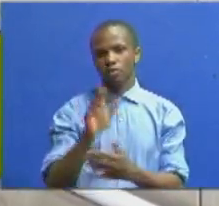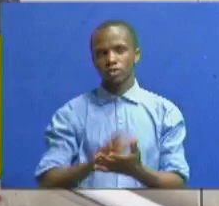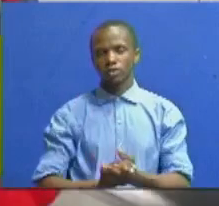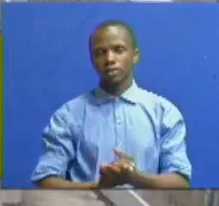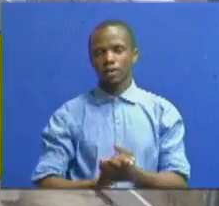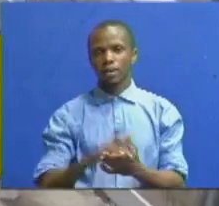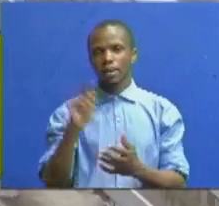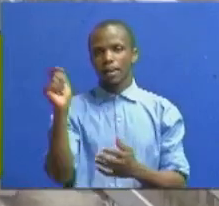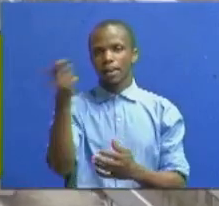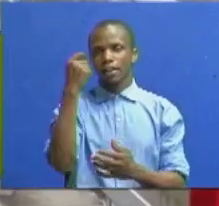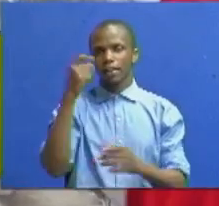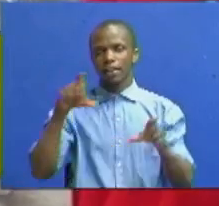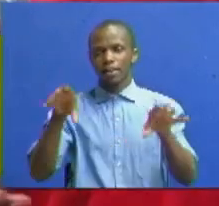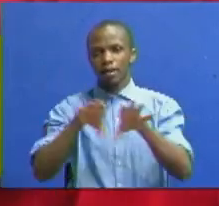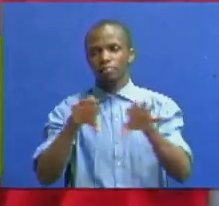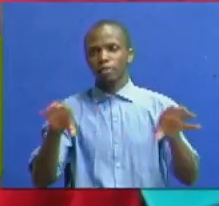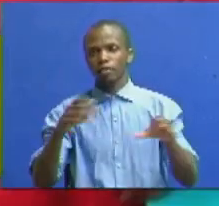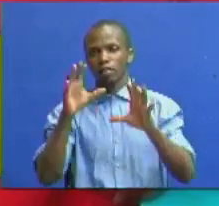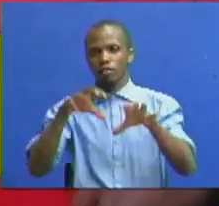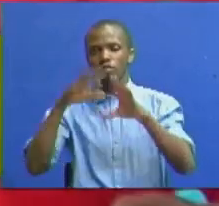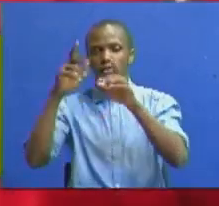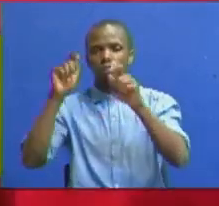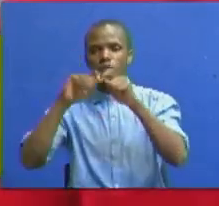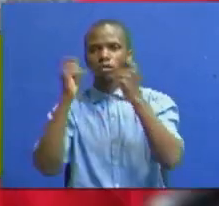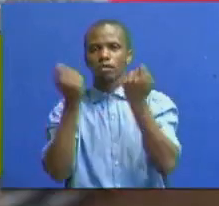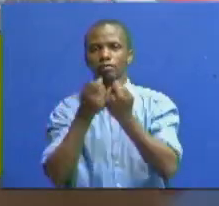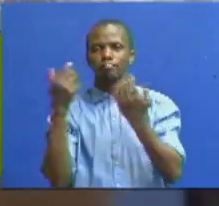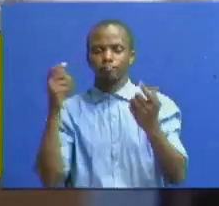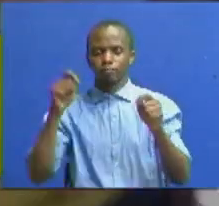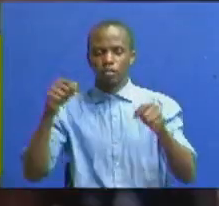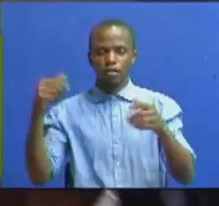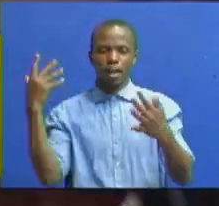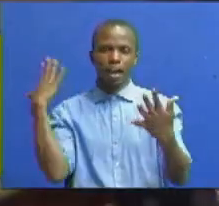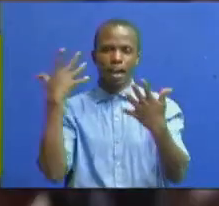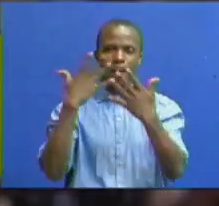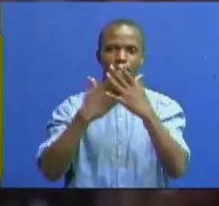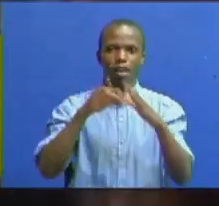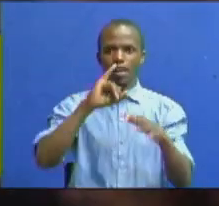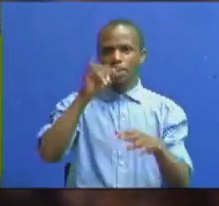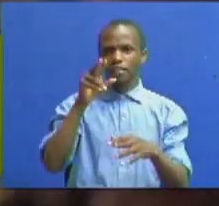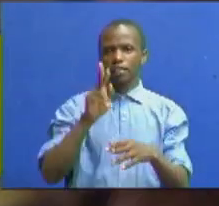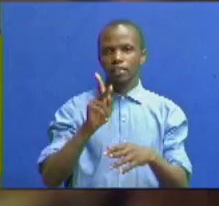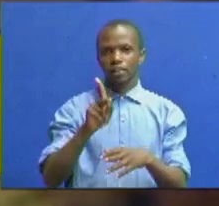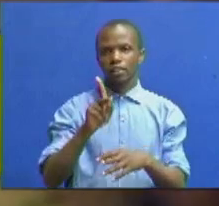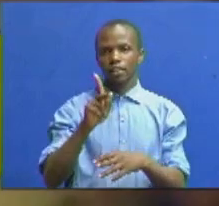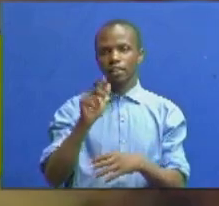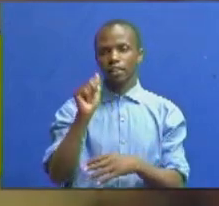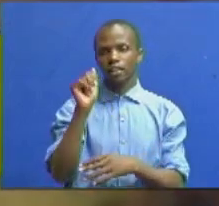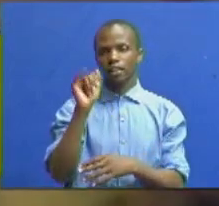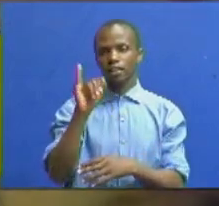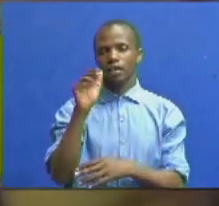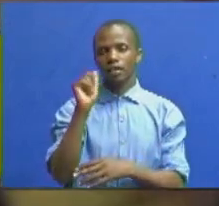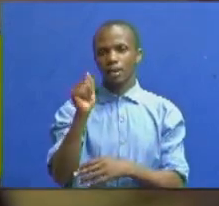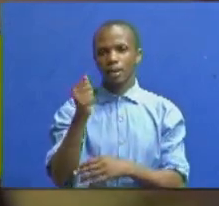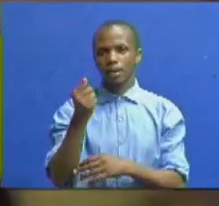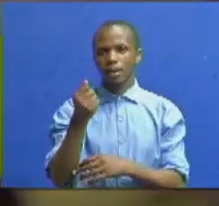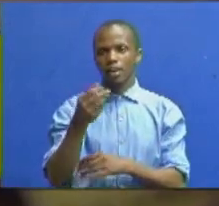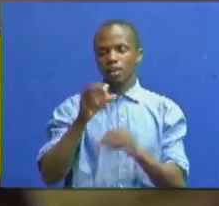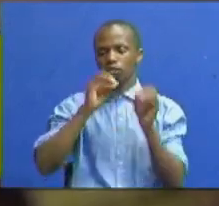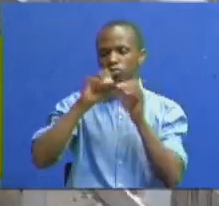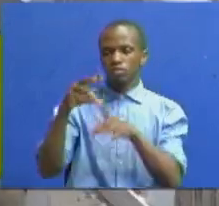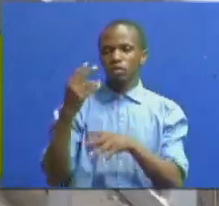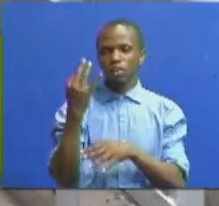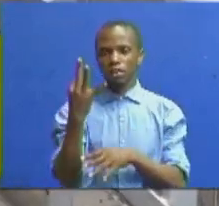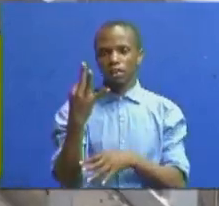The Kenya Pipeline volleyball team today arrived at Jomo Kenyatta International Airport after falling 3-2 to Zamalek of